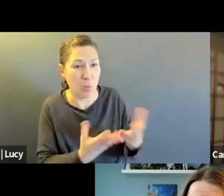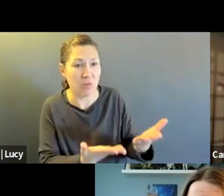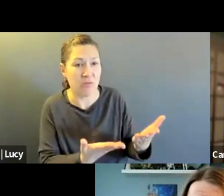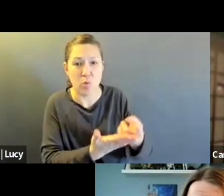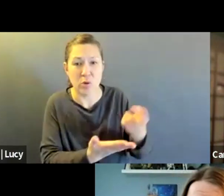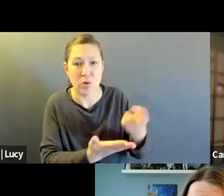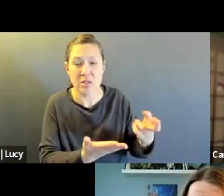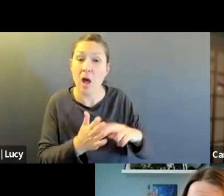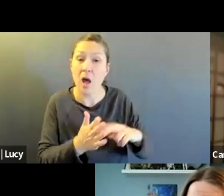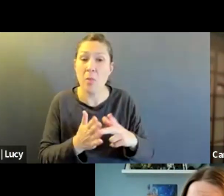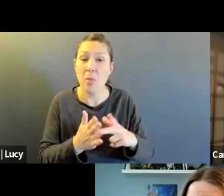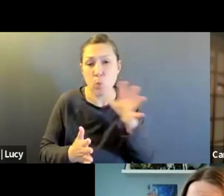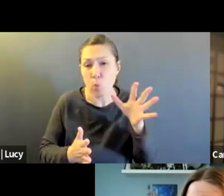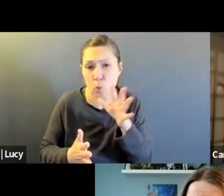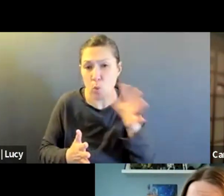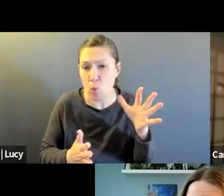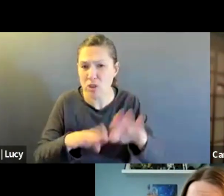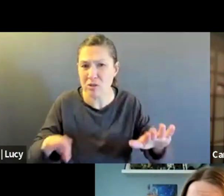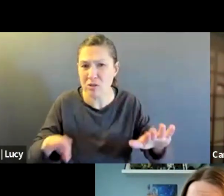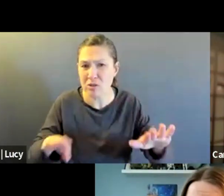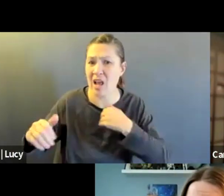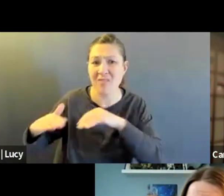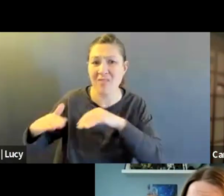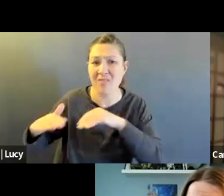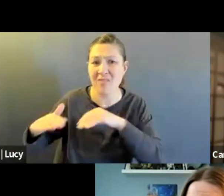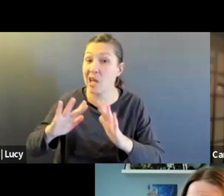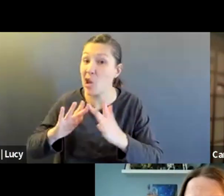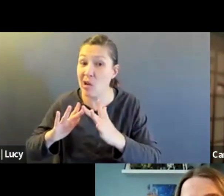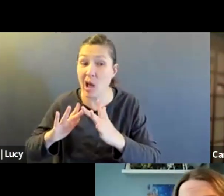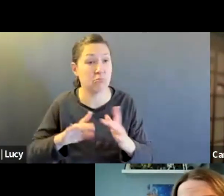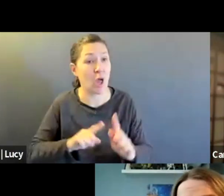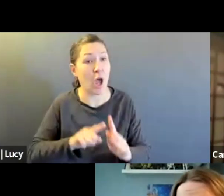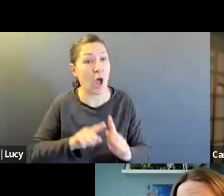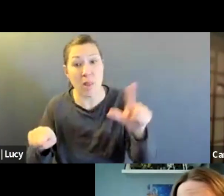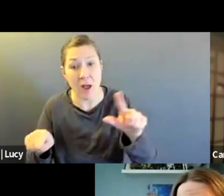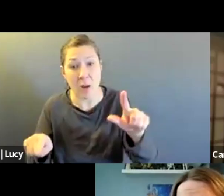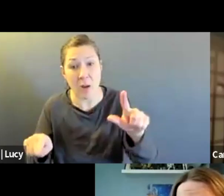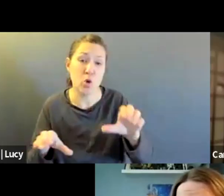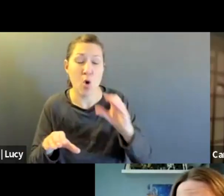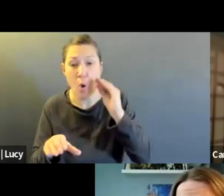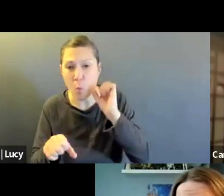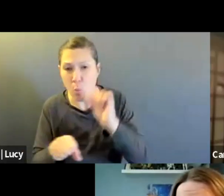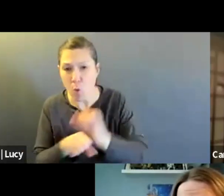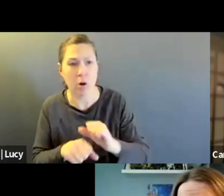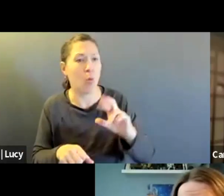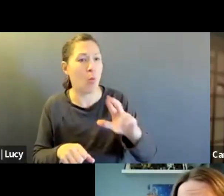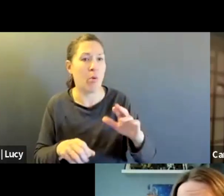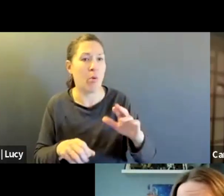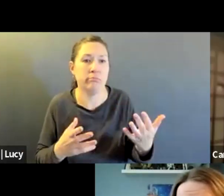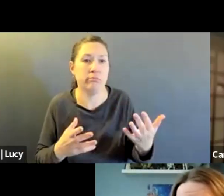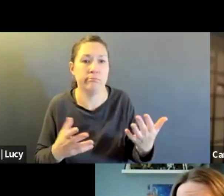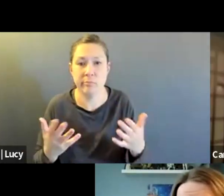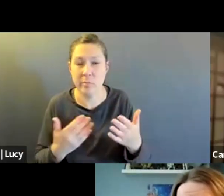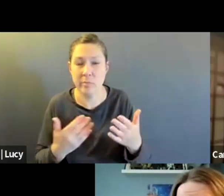rural kids have access to the internet to do their homework, et cetera. So the impacts are going to